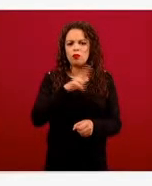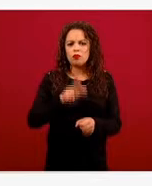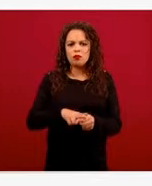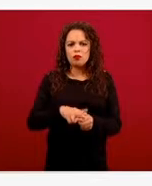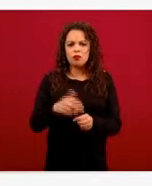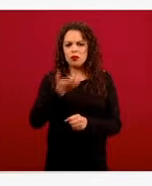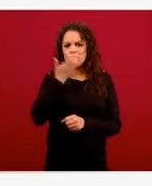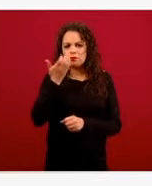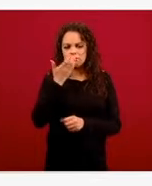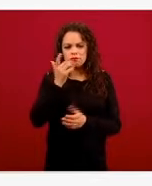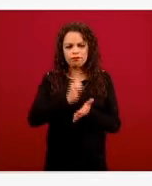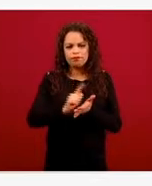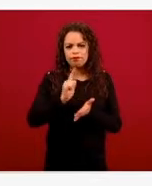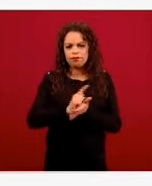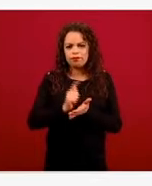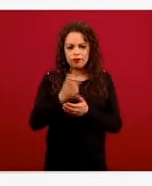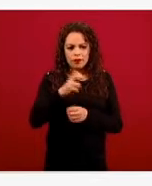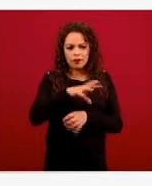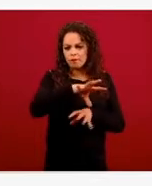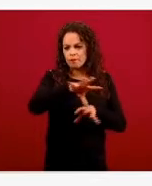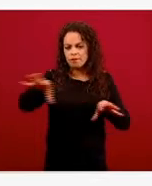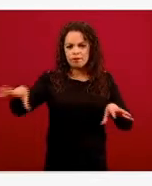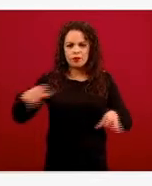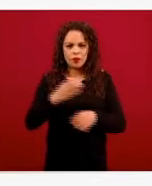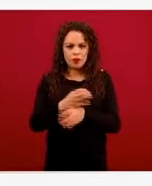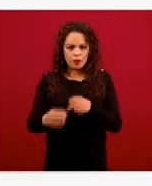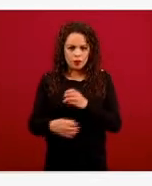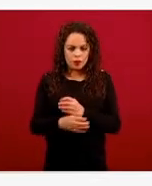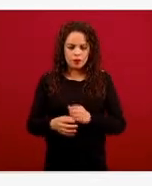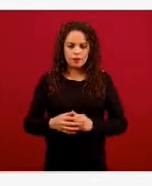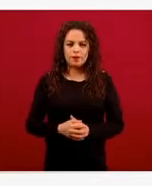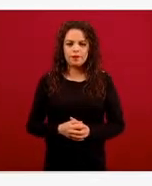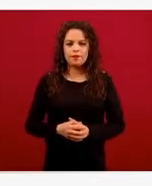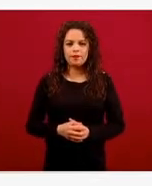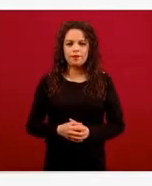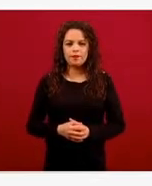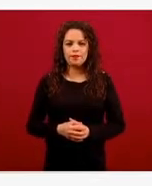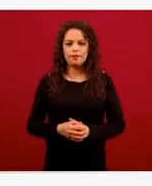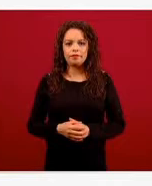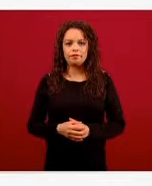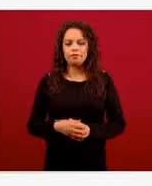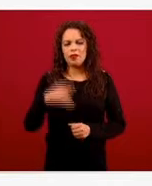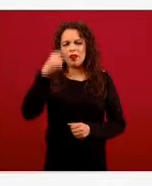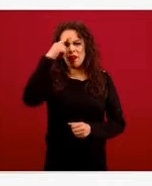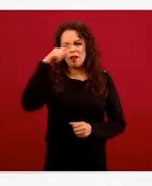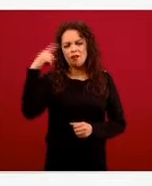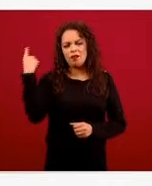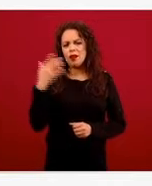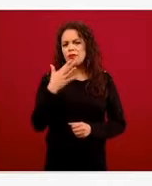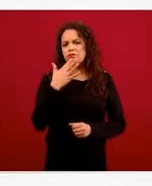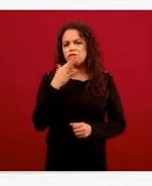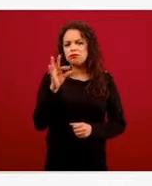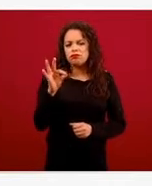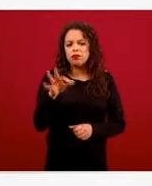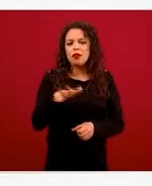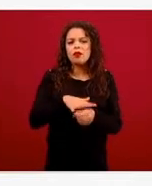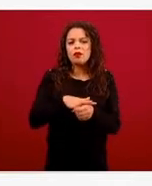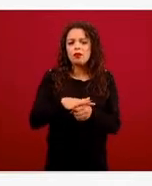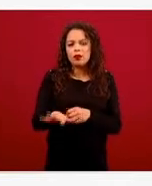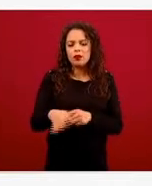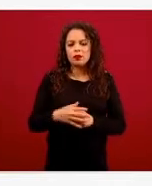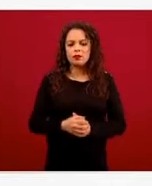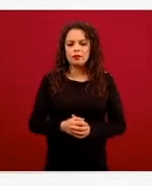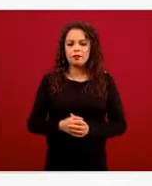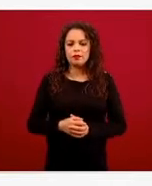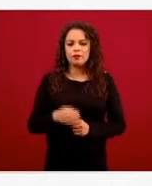what is backed by evidence and science is that the most effective way of sanitizing any surface